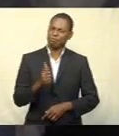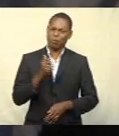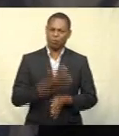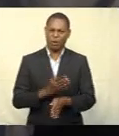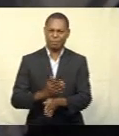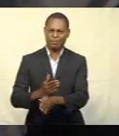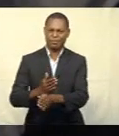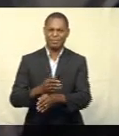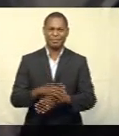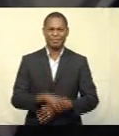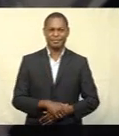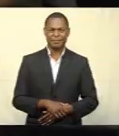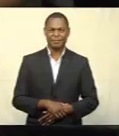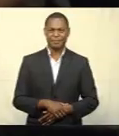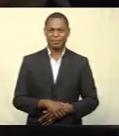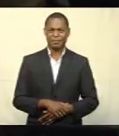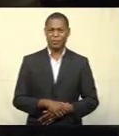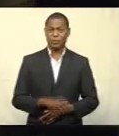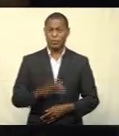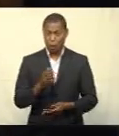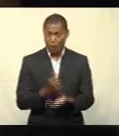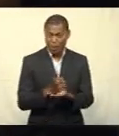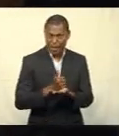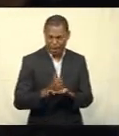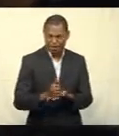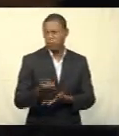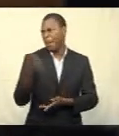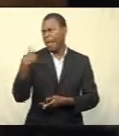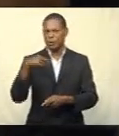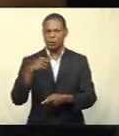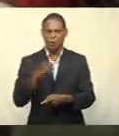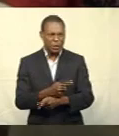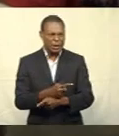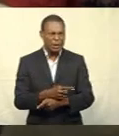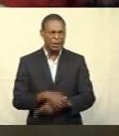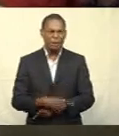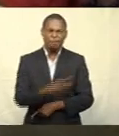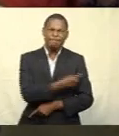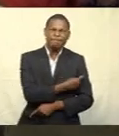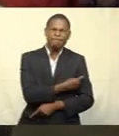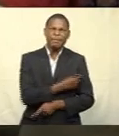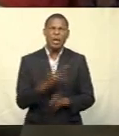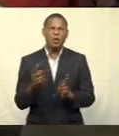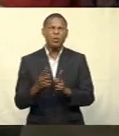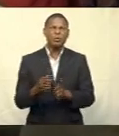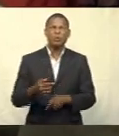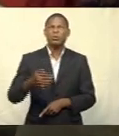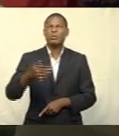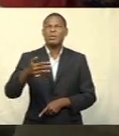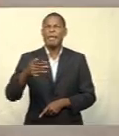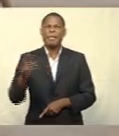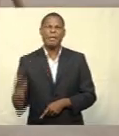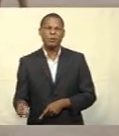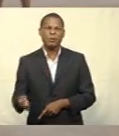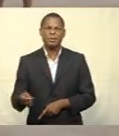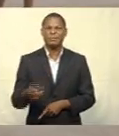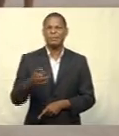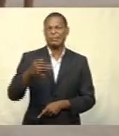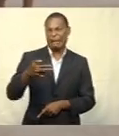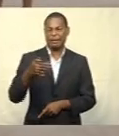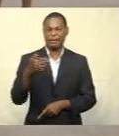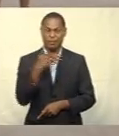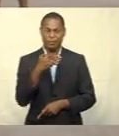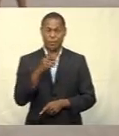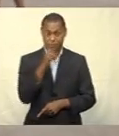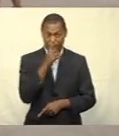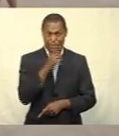numbers that we initially itself last week, we vaccinated close to 9,800 people, and